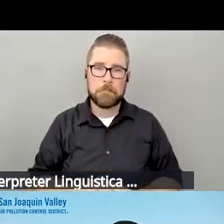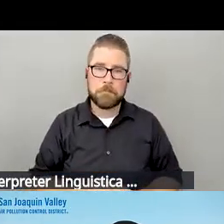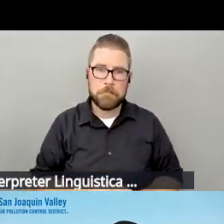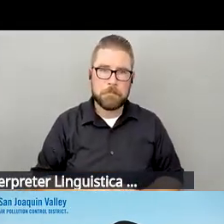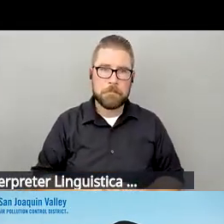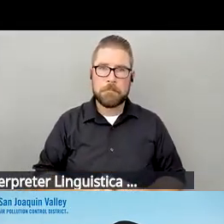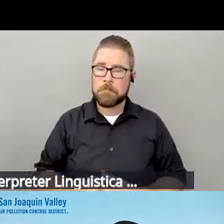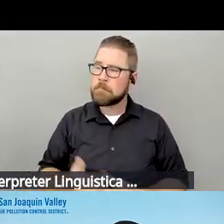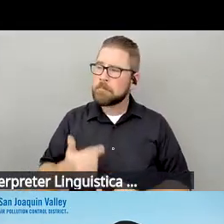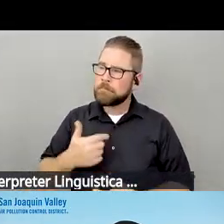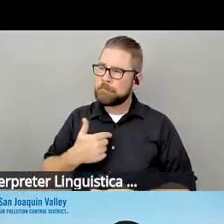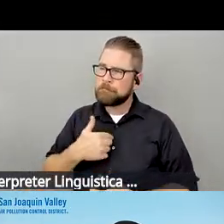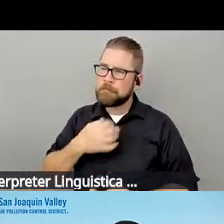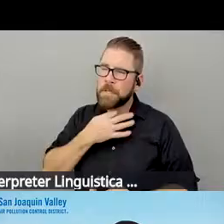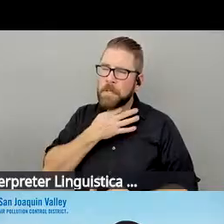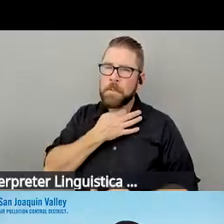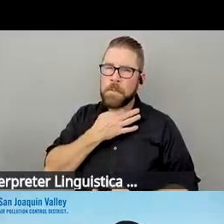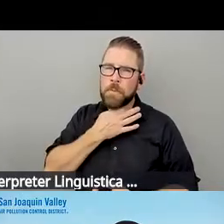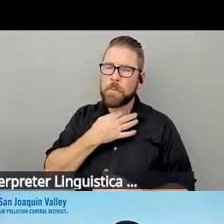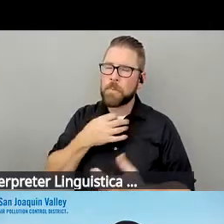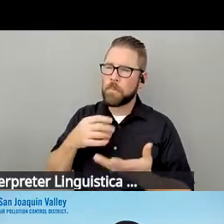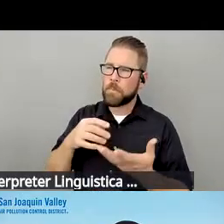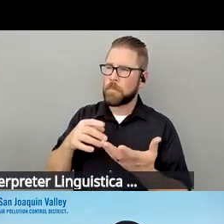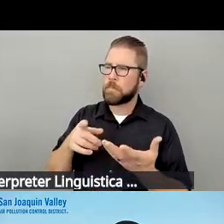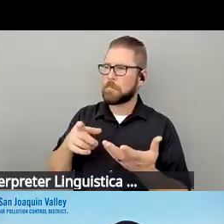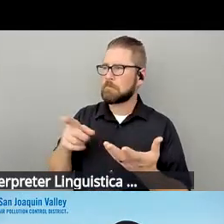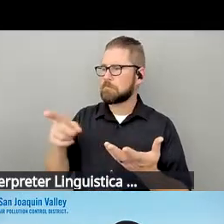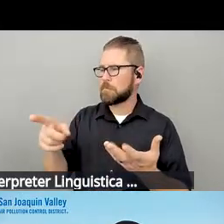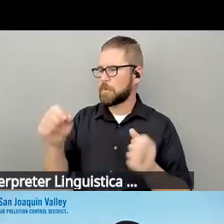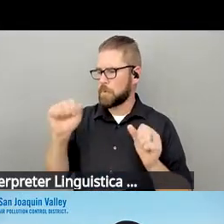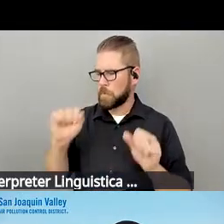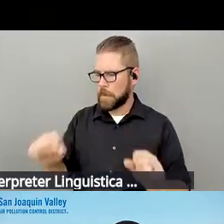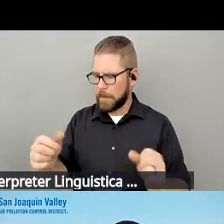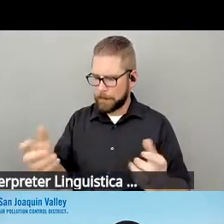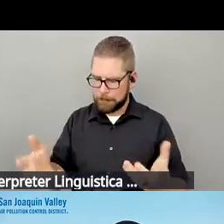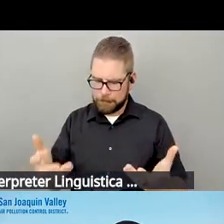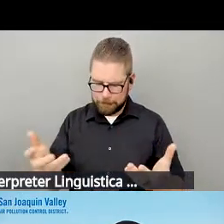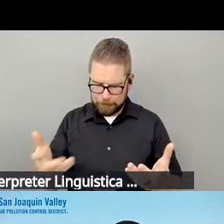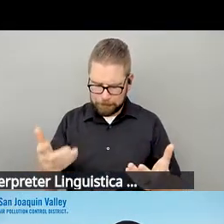you can also open it up to